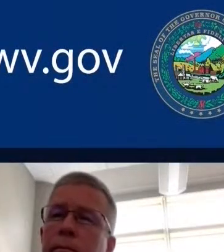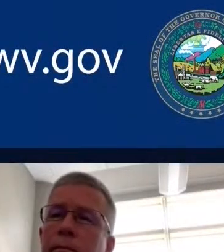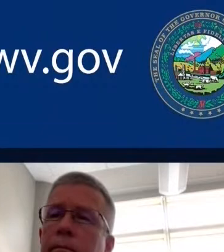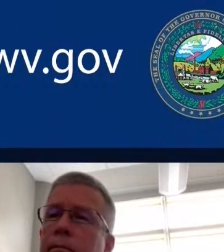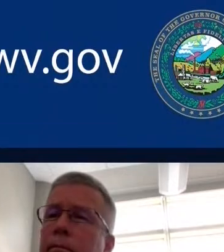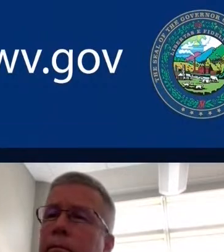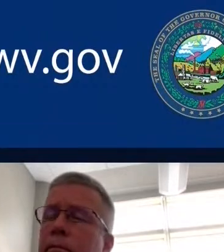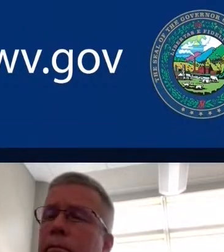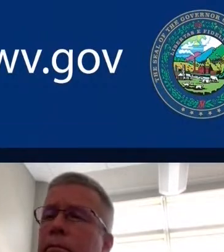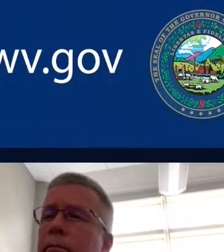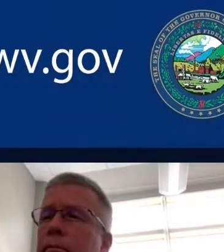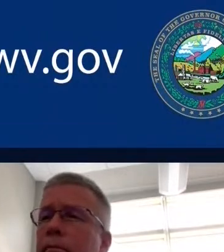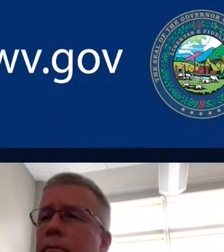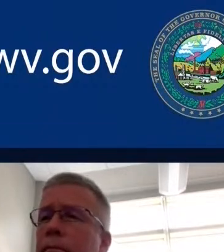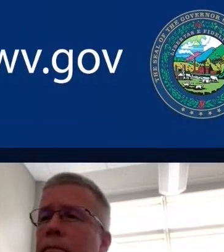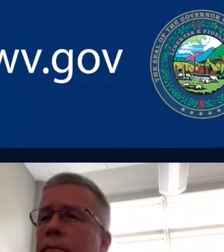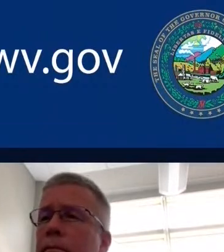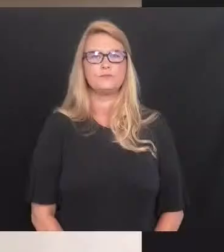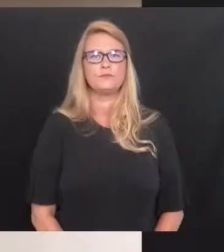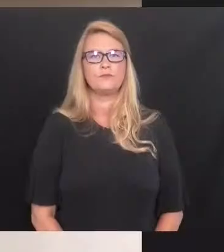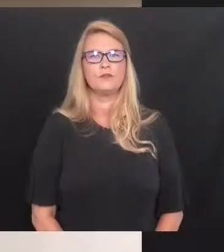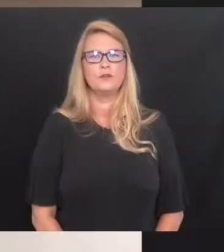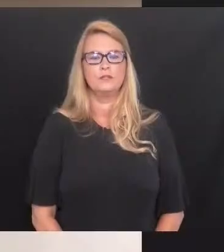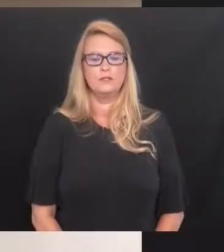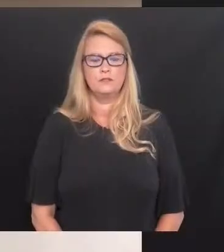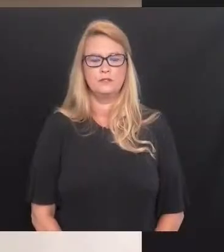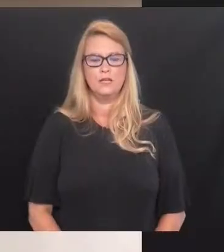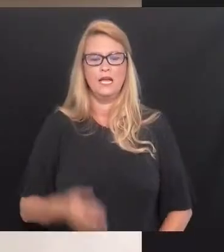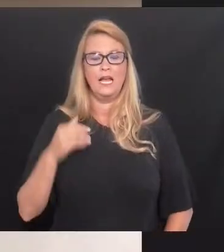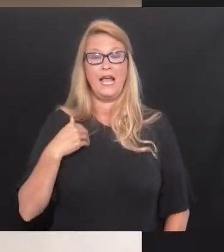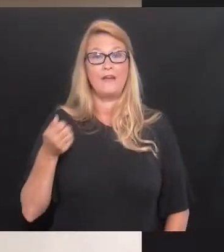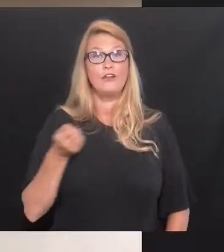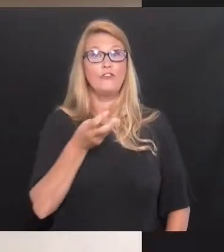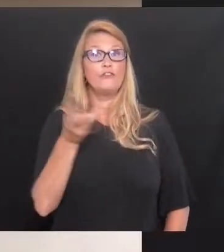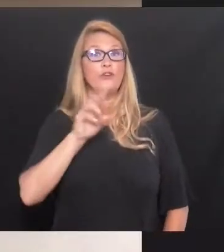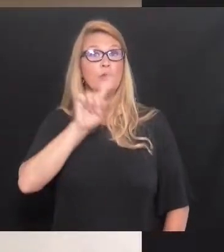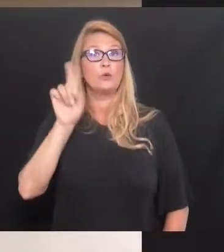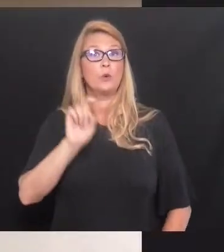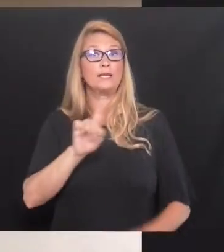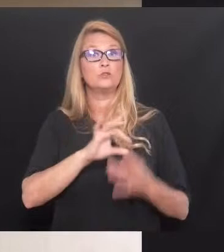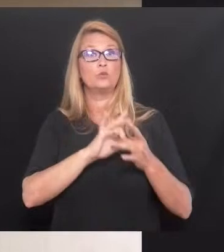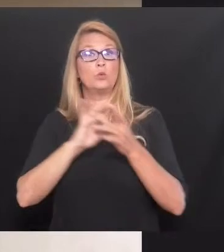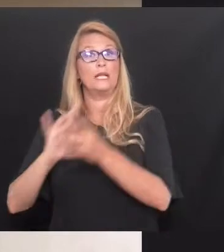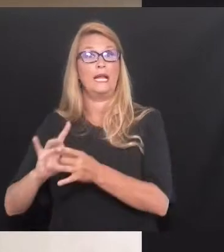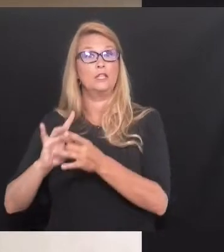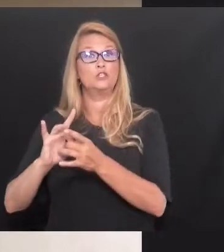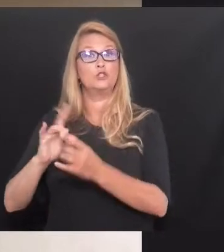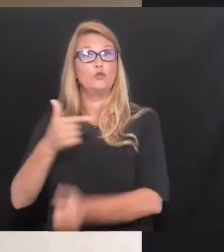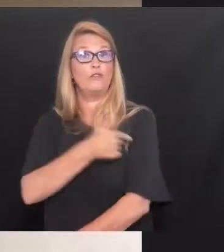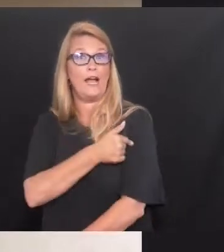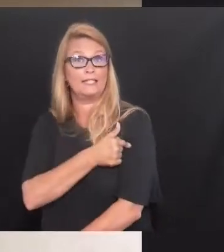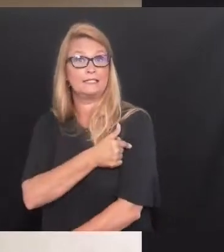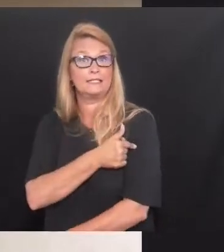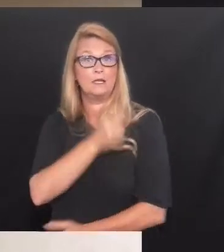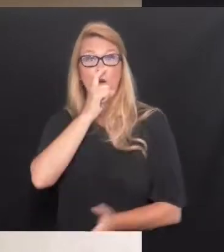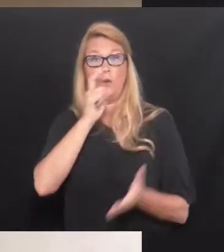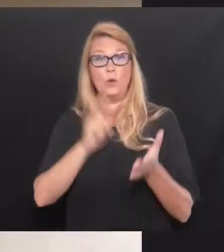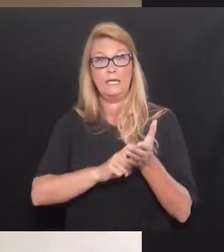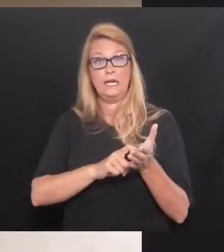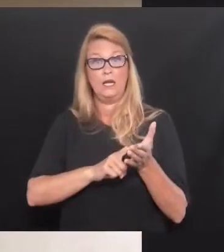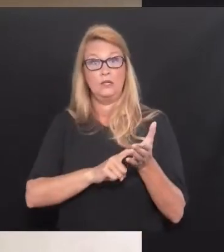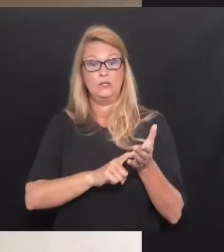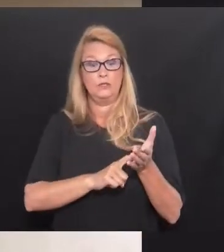WSAZ. Good morning, Governor. I have a couple of questions related to the vaccines. So we've noticed the state is